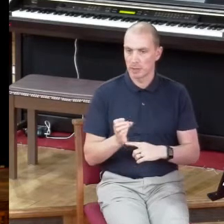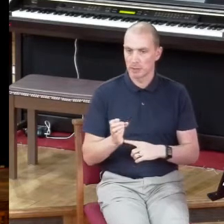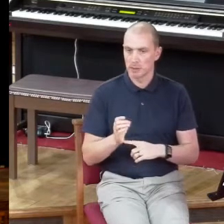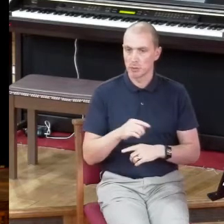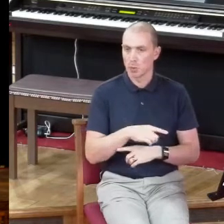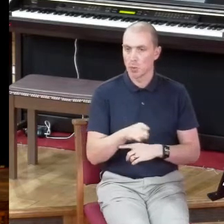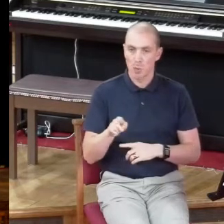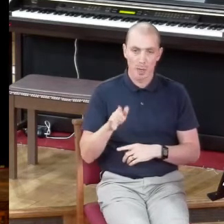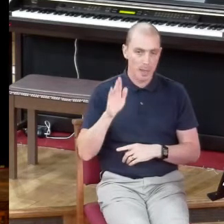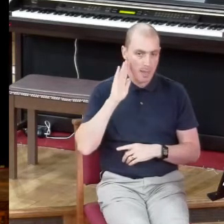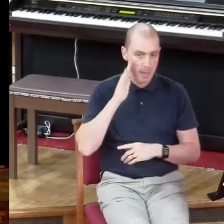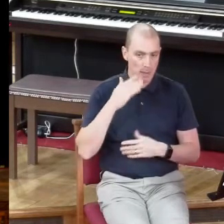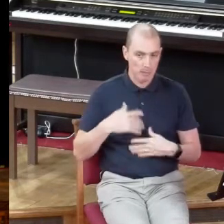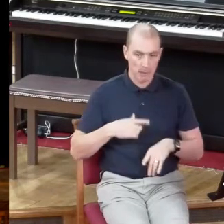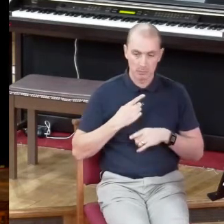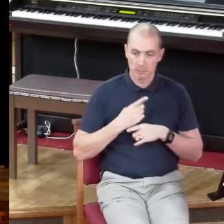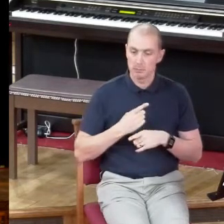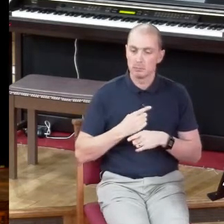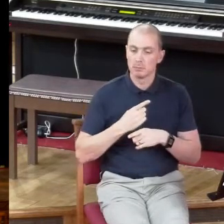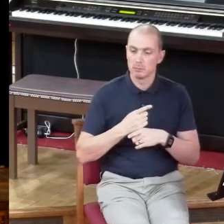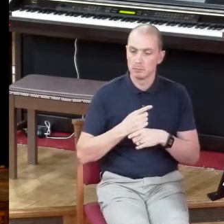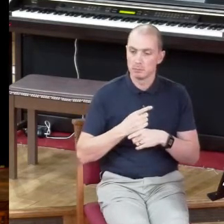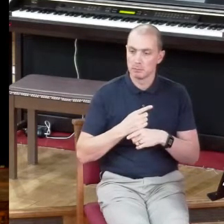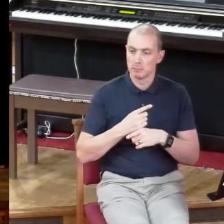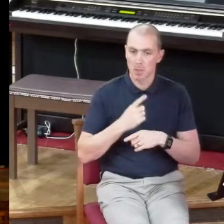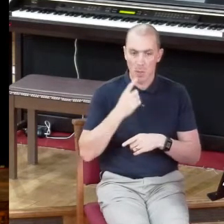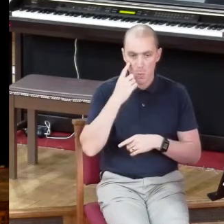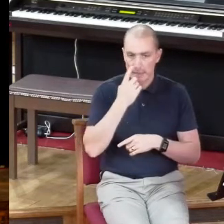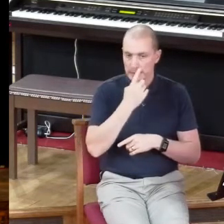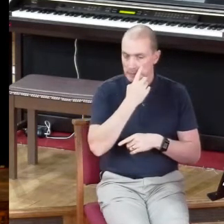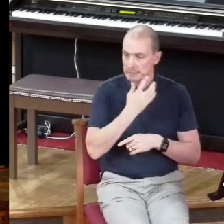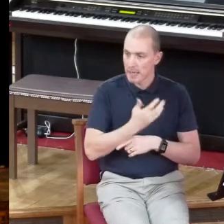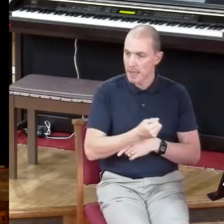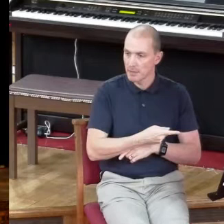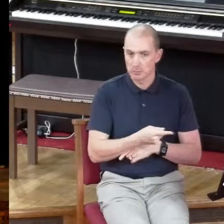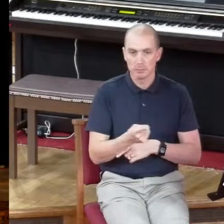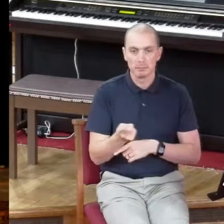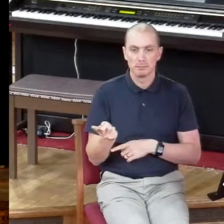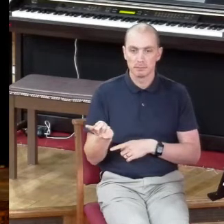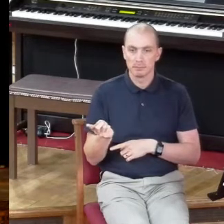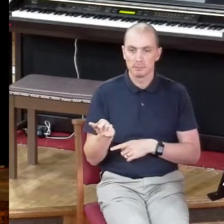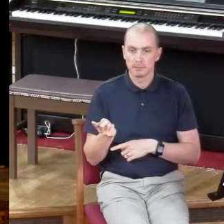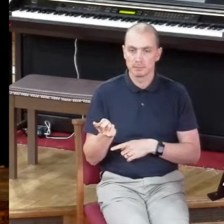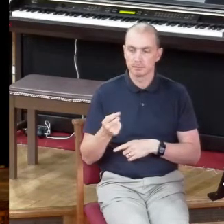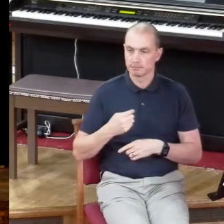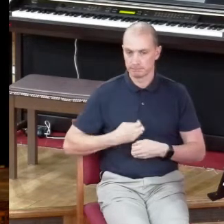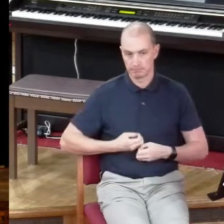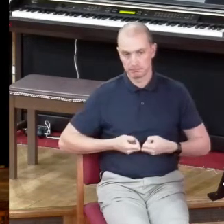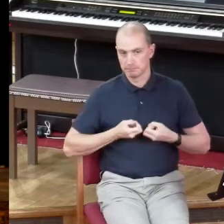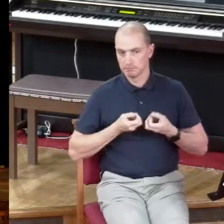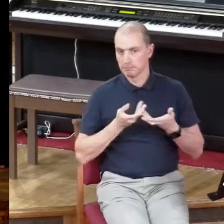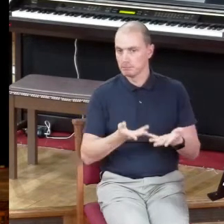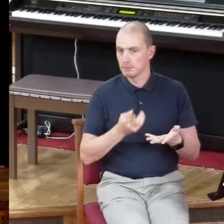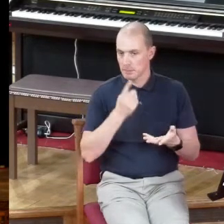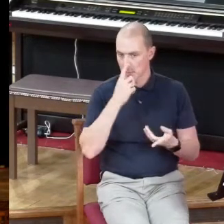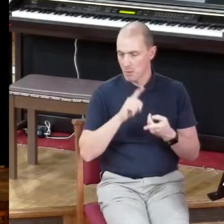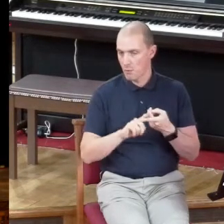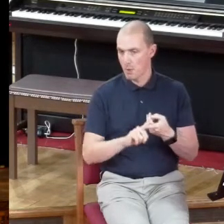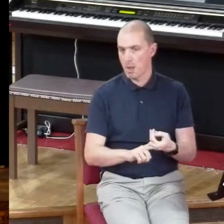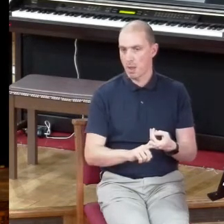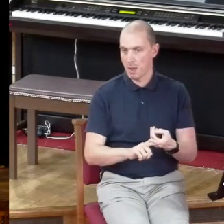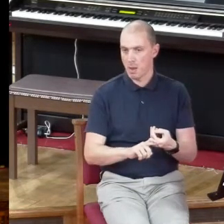say in the presence of many witnesses, entrust to reliable people who will